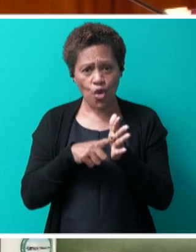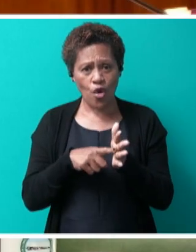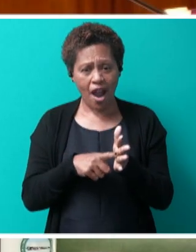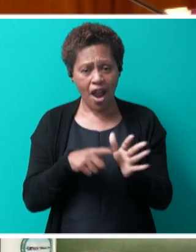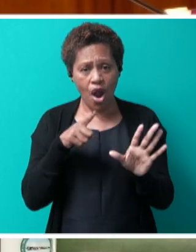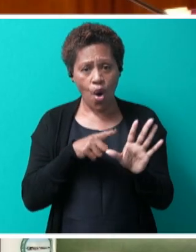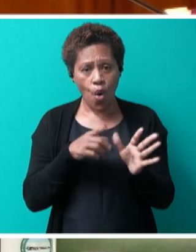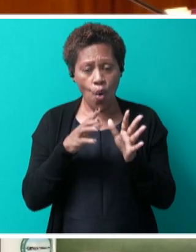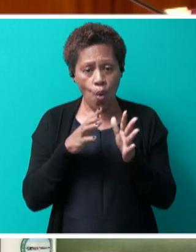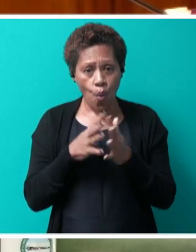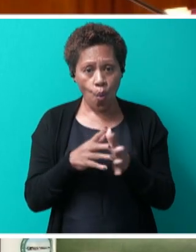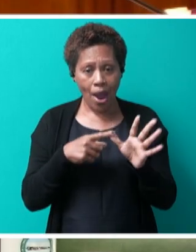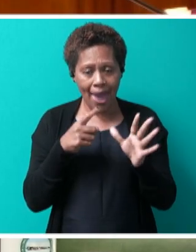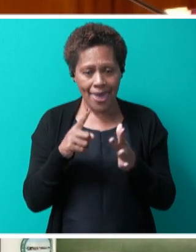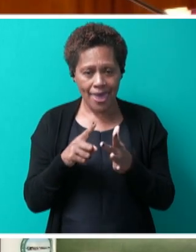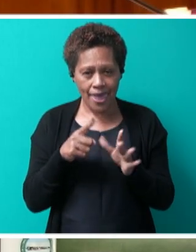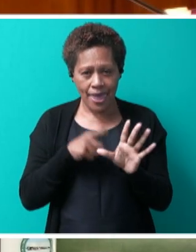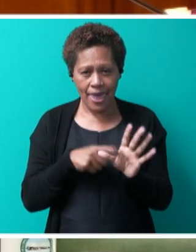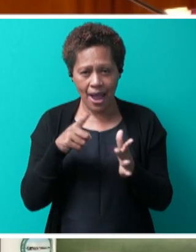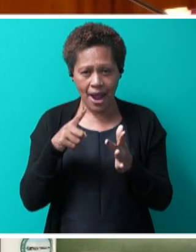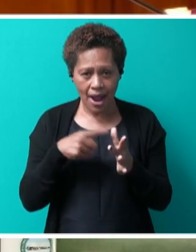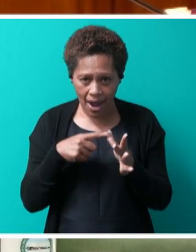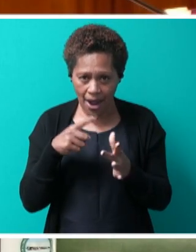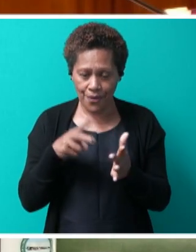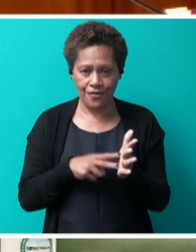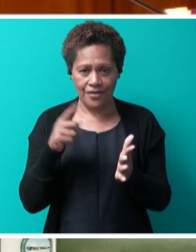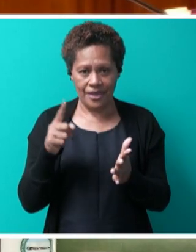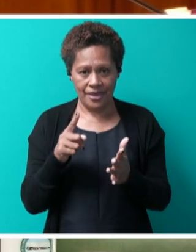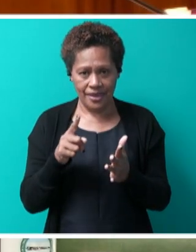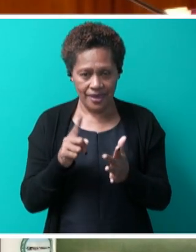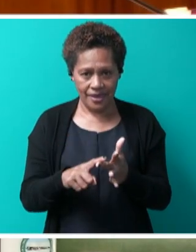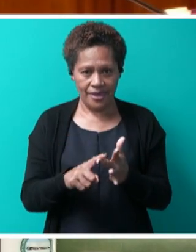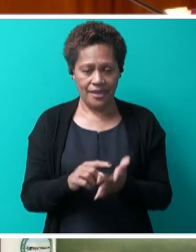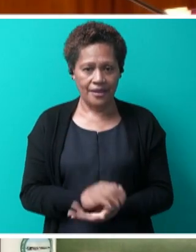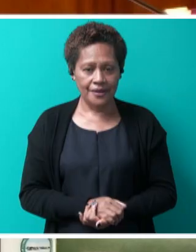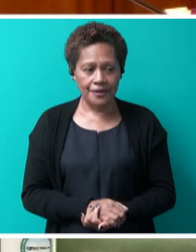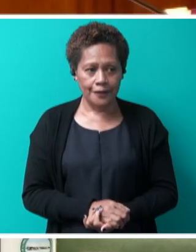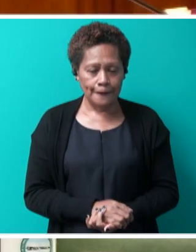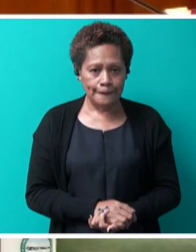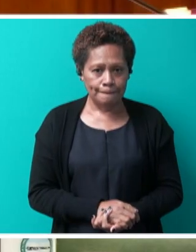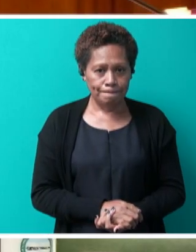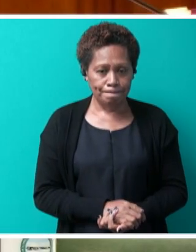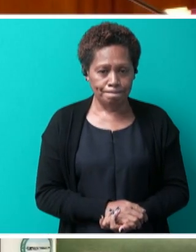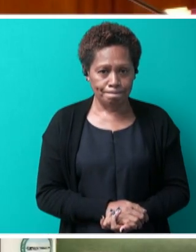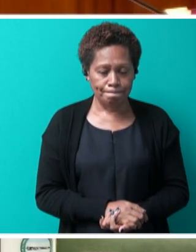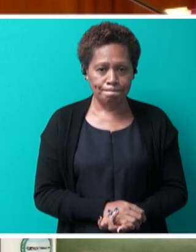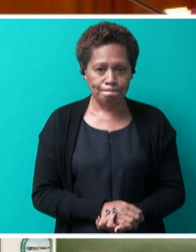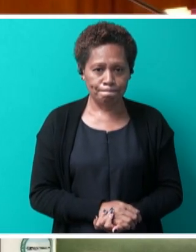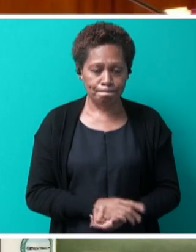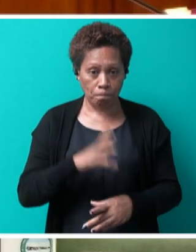the demand for services and the increasing awareness of their importance. However, Madam